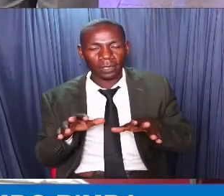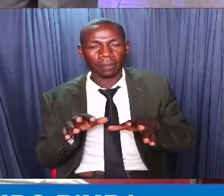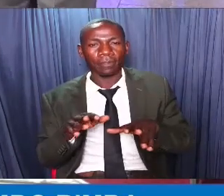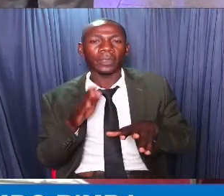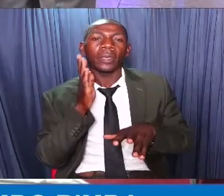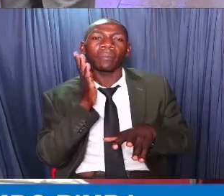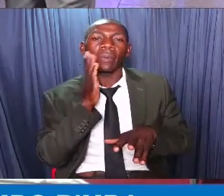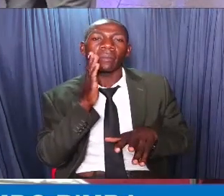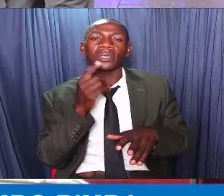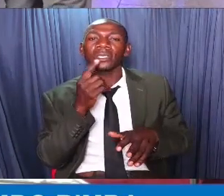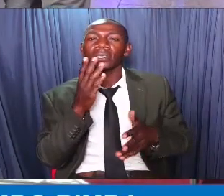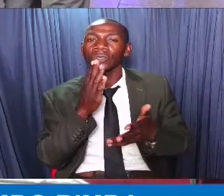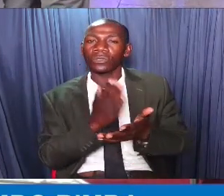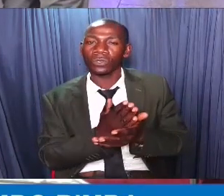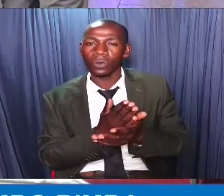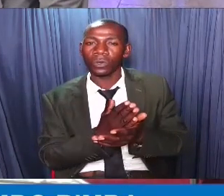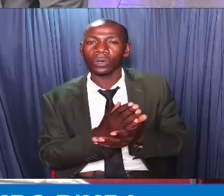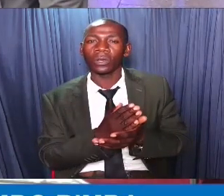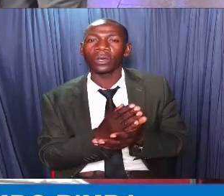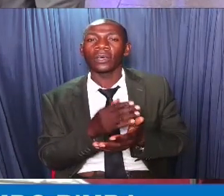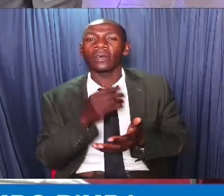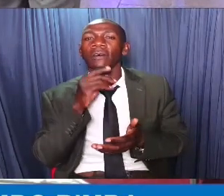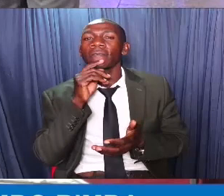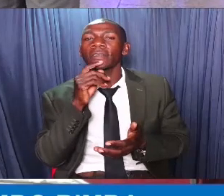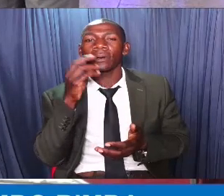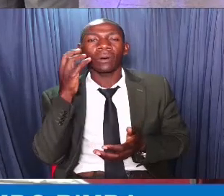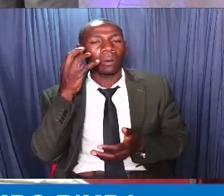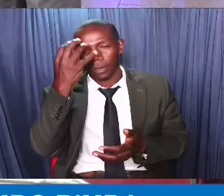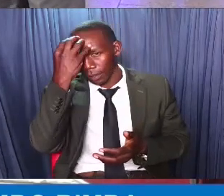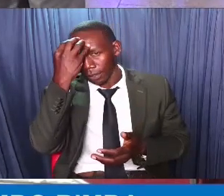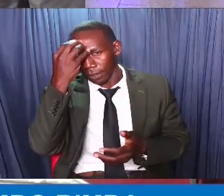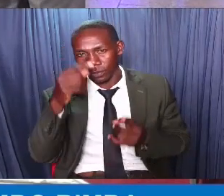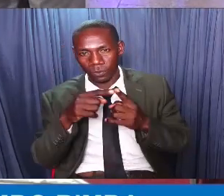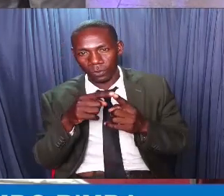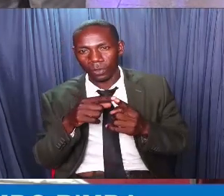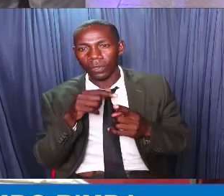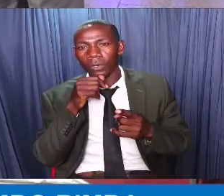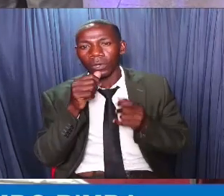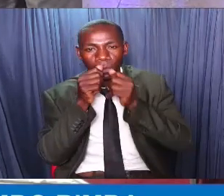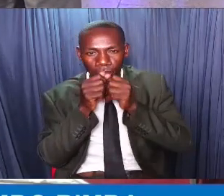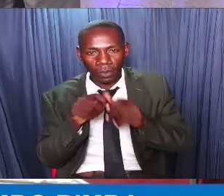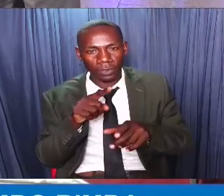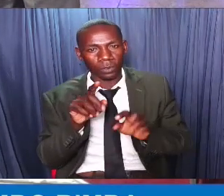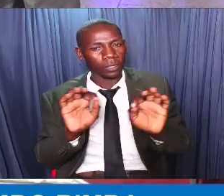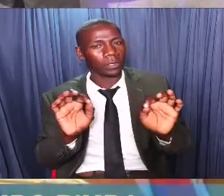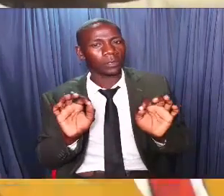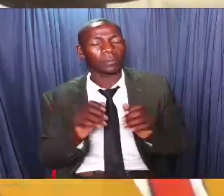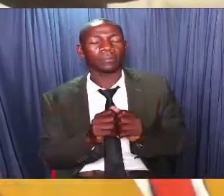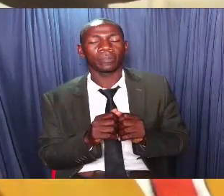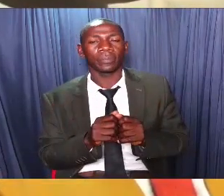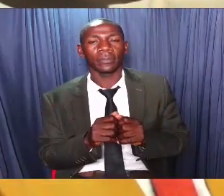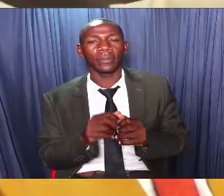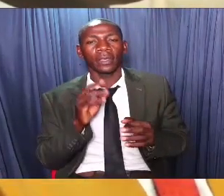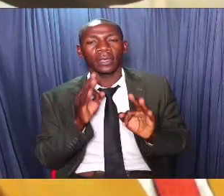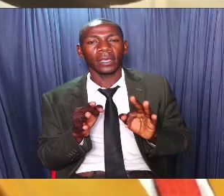Mama akaniambia ni kweli. My mother told me. Baba yako alikasirika. Your father was so angry. Hakuona radhi na wewe. He was never pleased with you. Hata kama